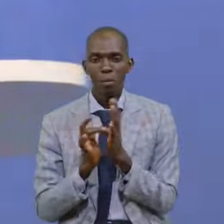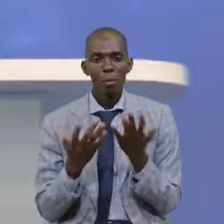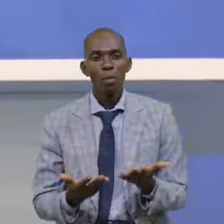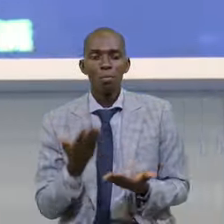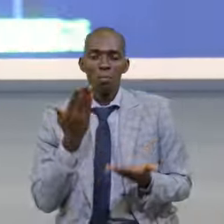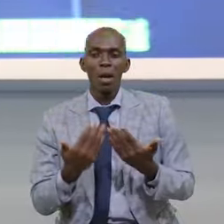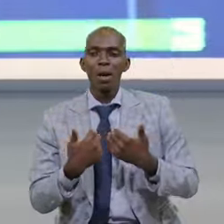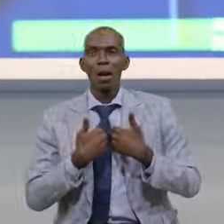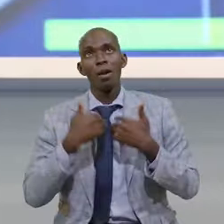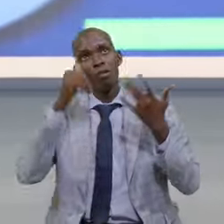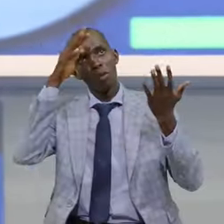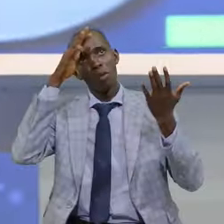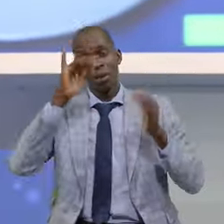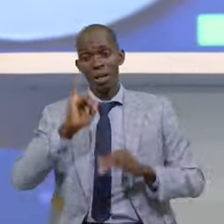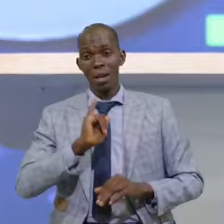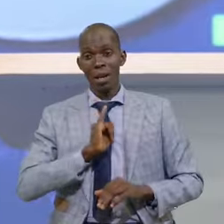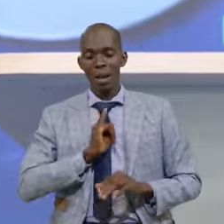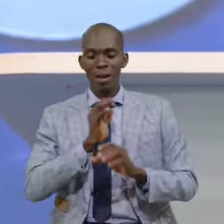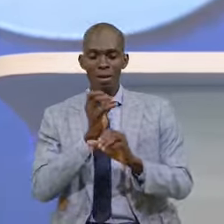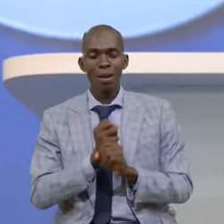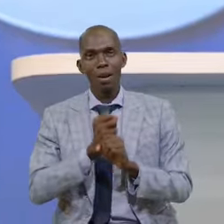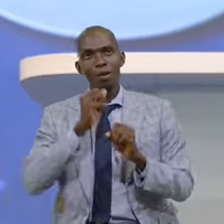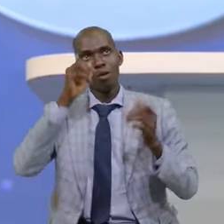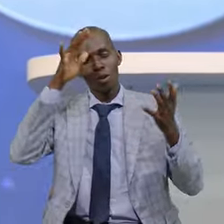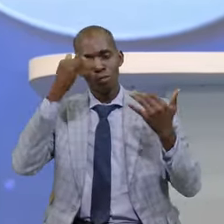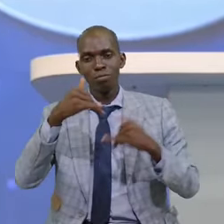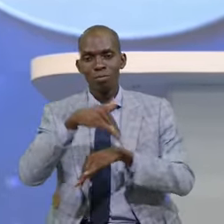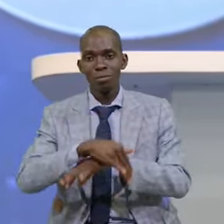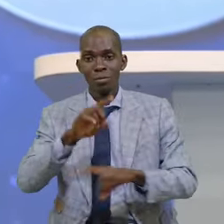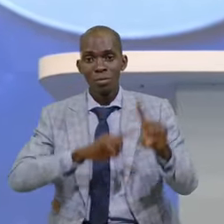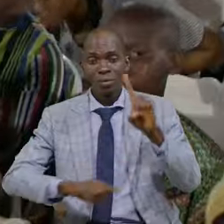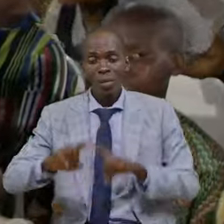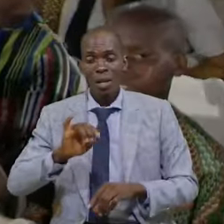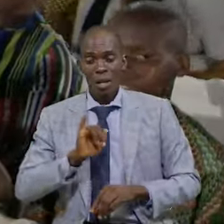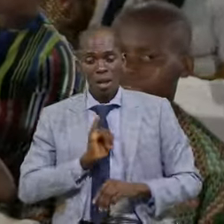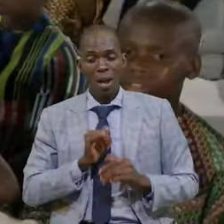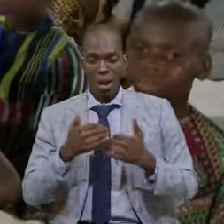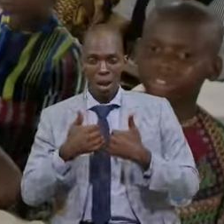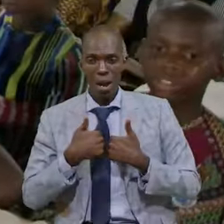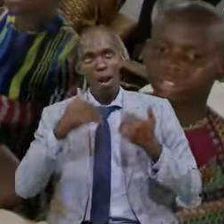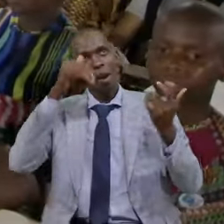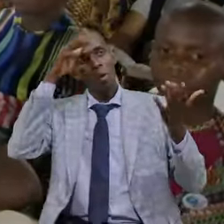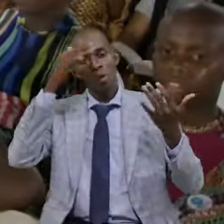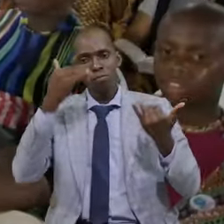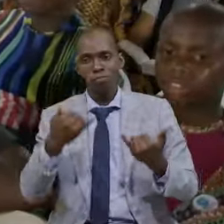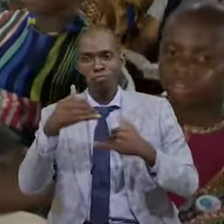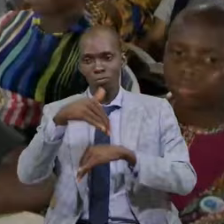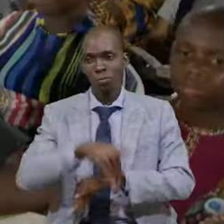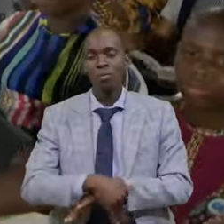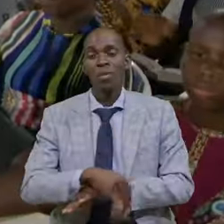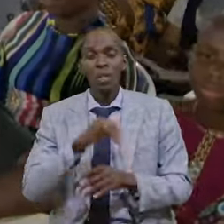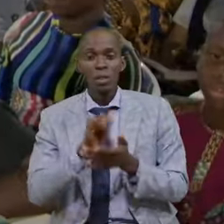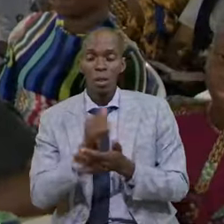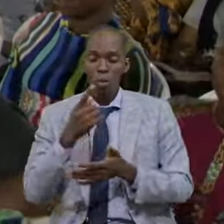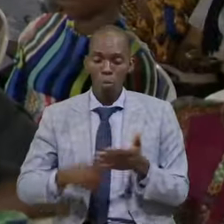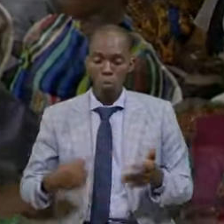hope. I have hope tonight. I have hope tonight. That what we have read,